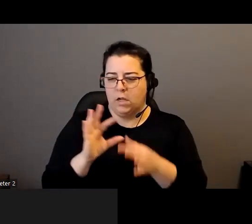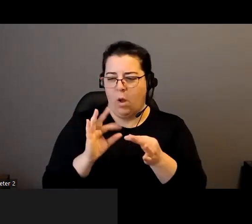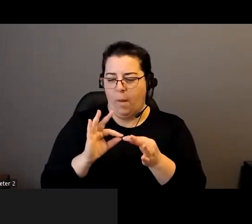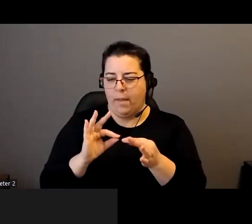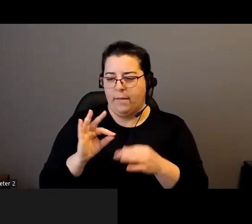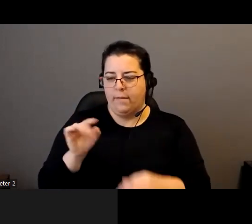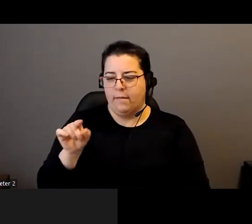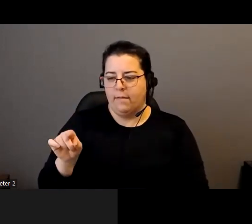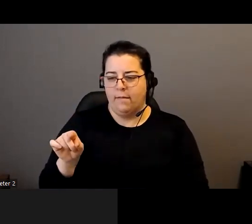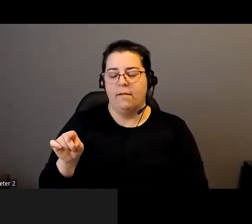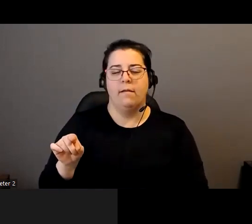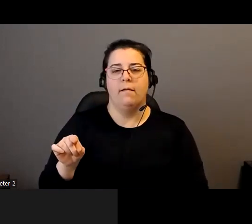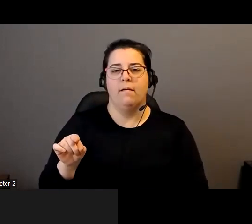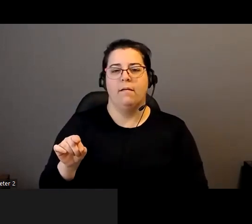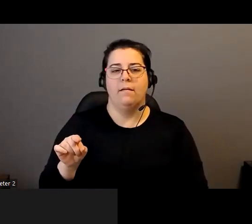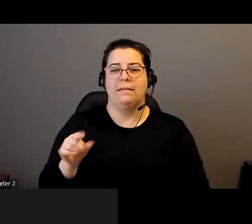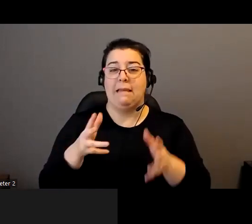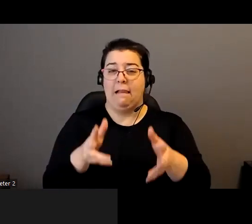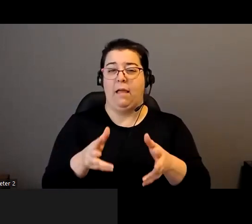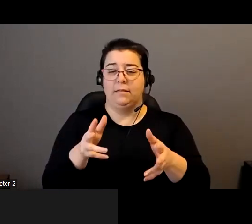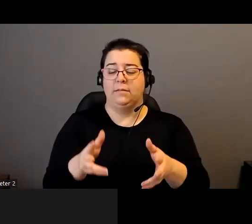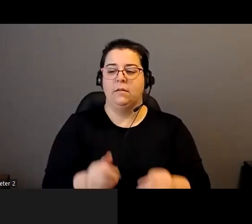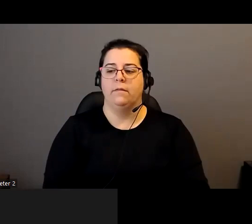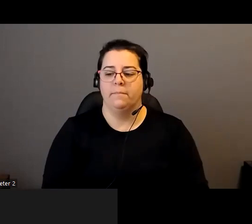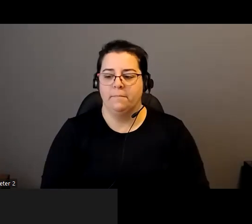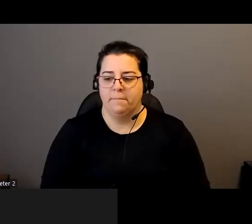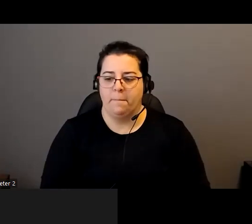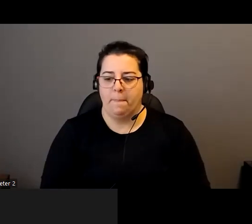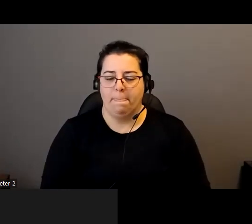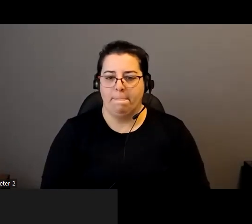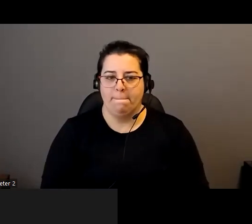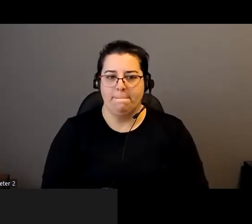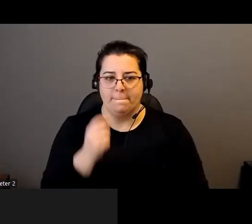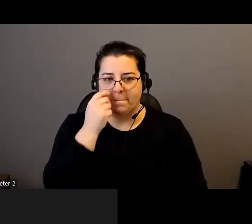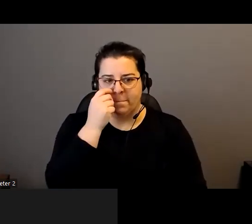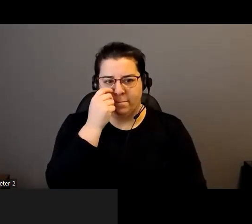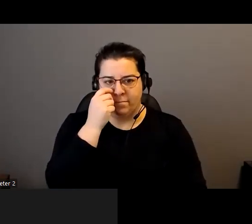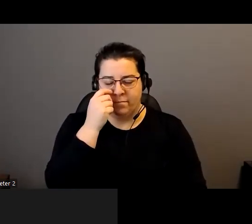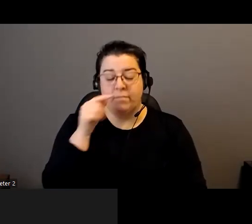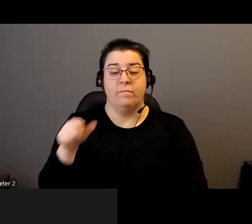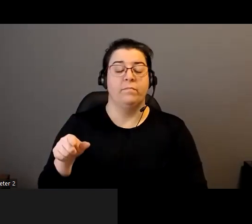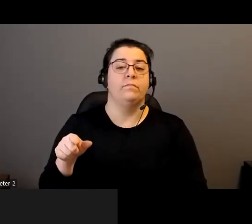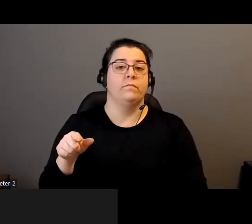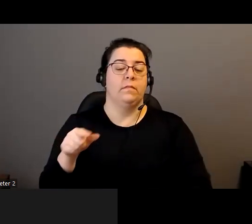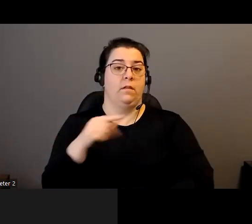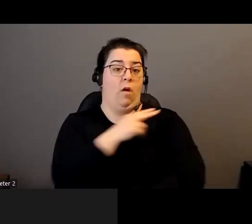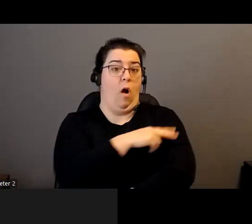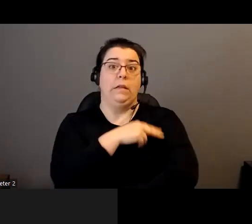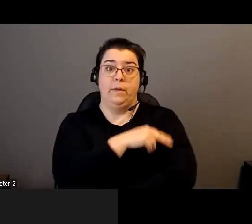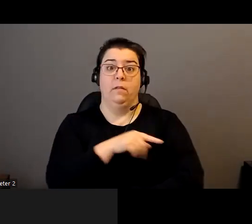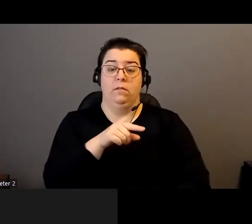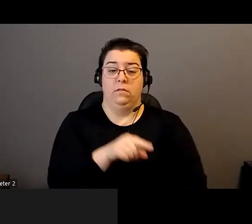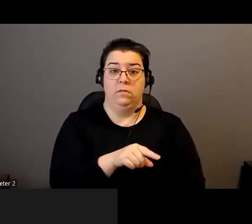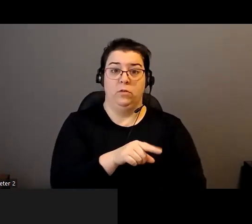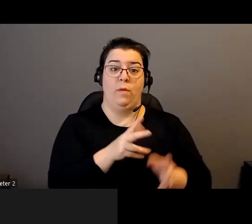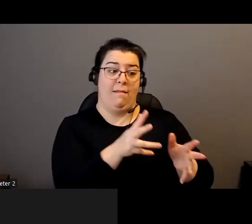is neglect in, sorry, I'm just trying to bring it up here in the chat box. Is neglect in a hospital setting also considered to